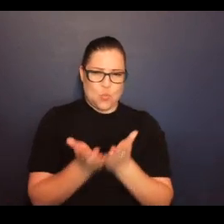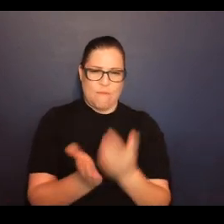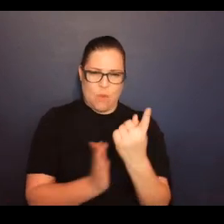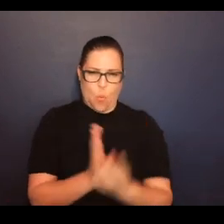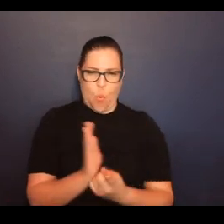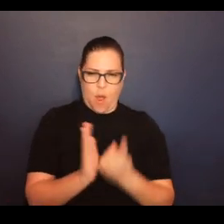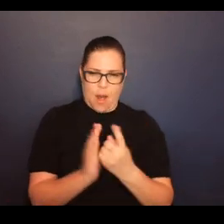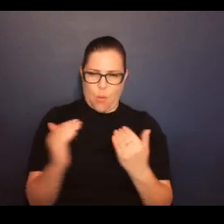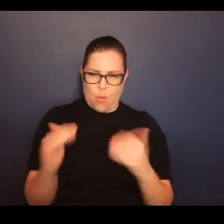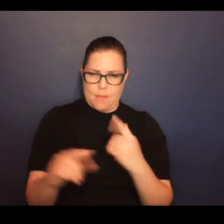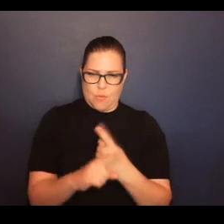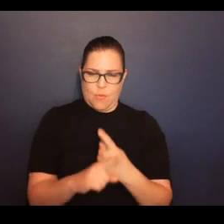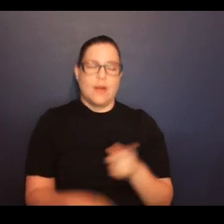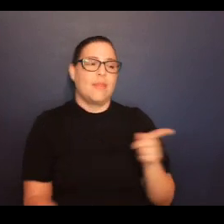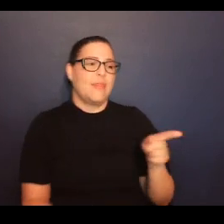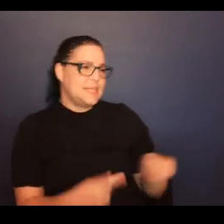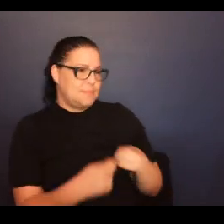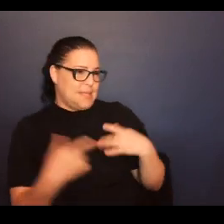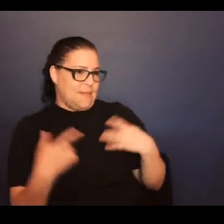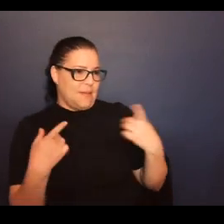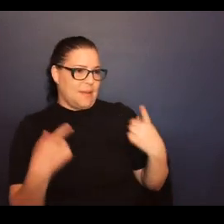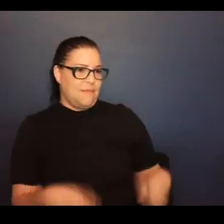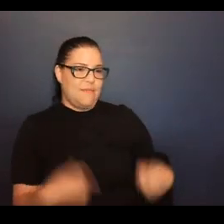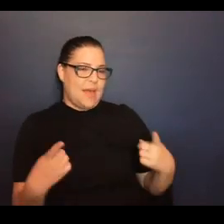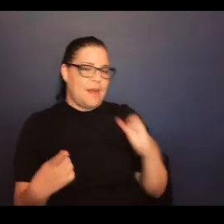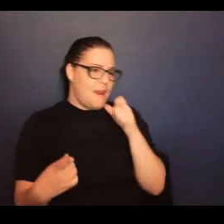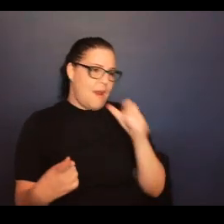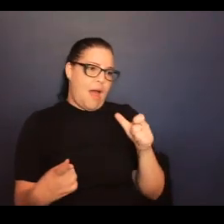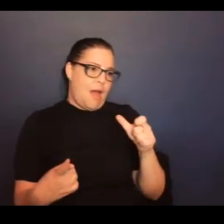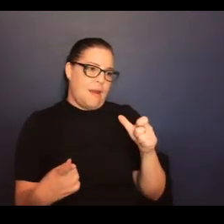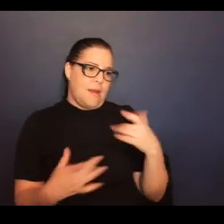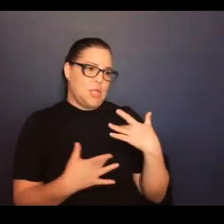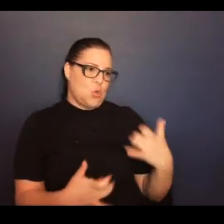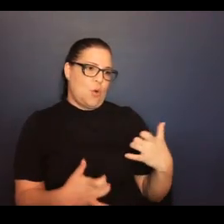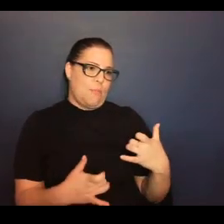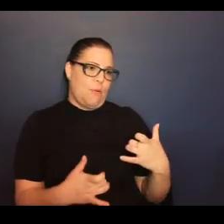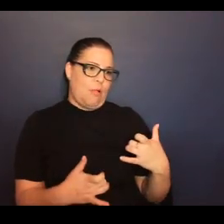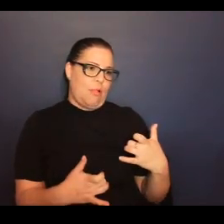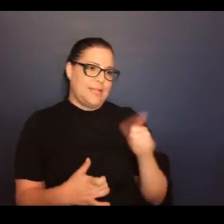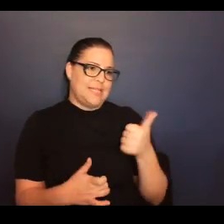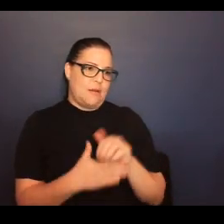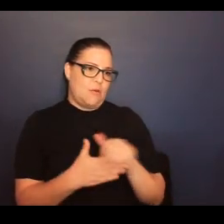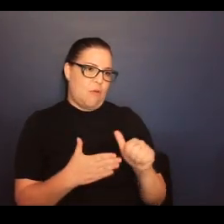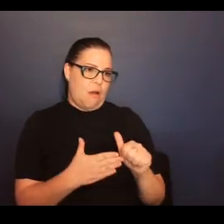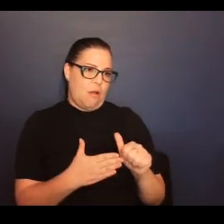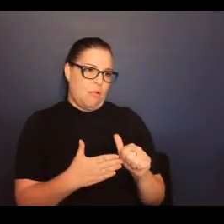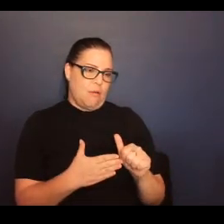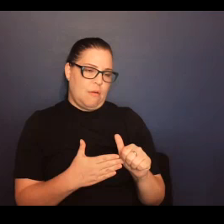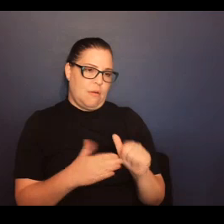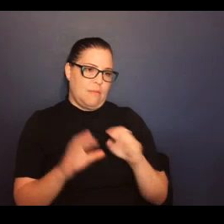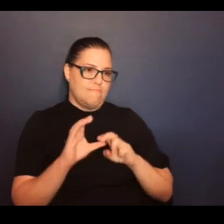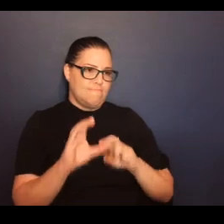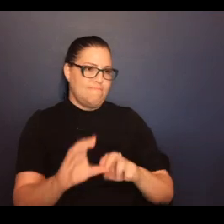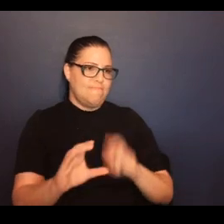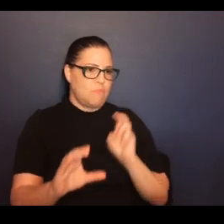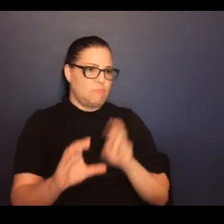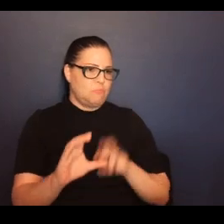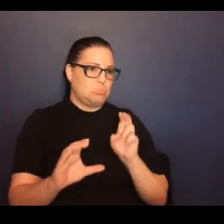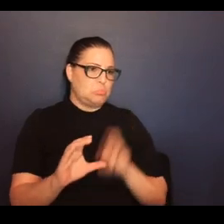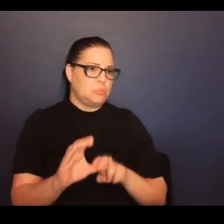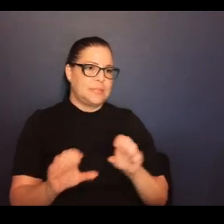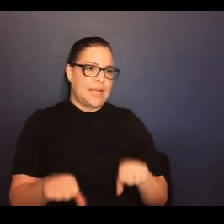just revolving for this specific? They didn't do the normal runs, which is $10, and you can go on and get off as you please. It